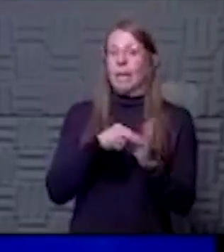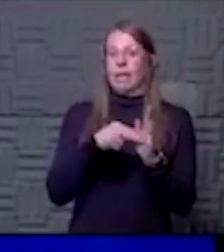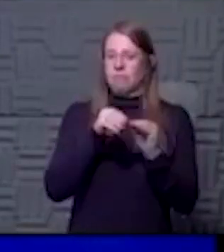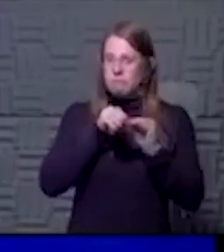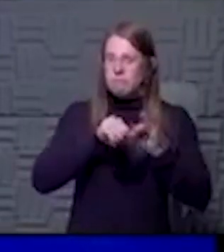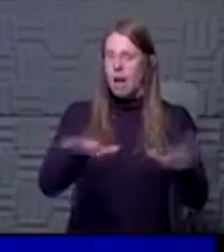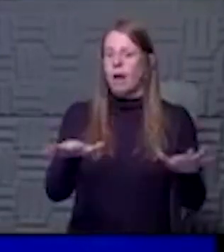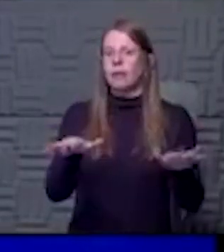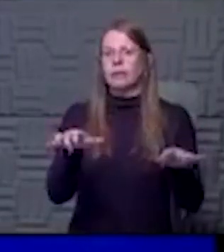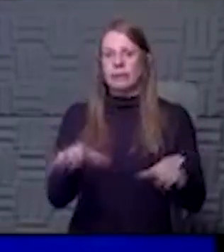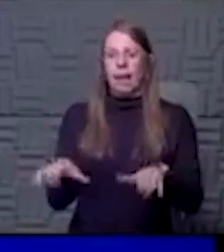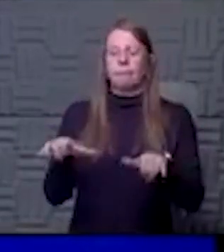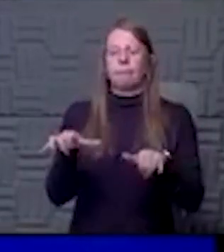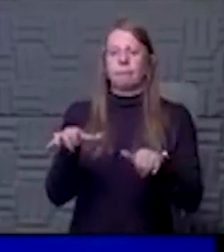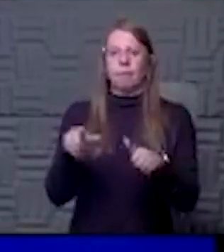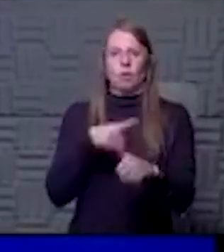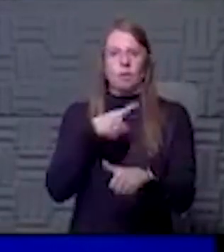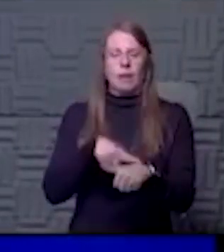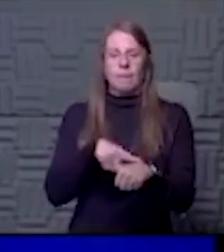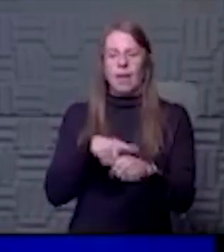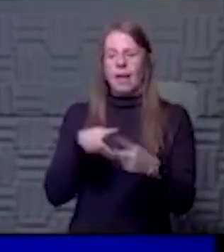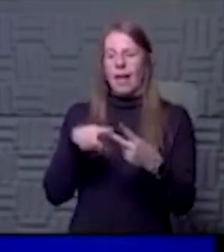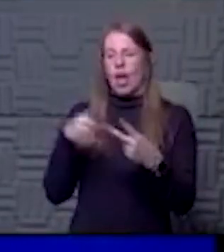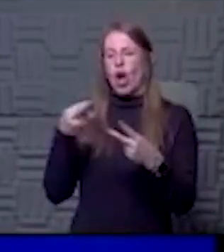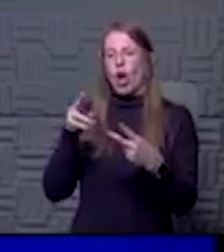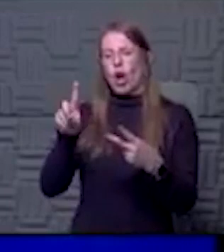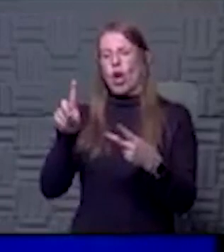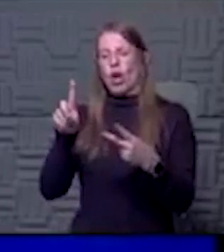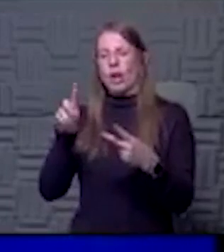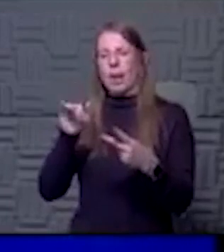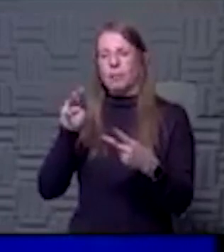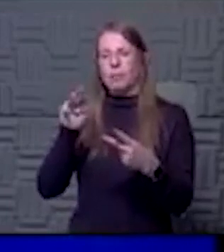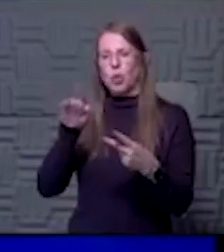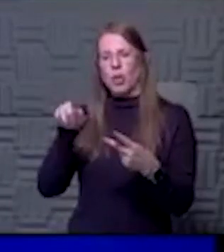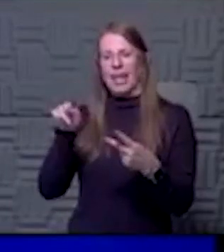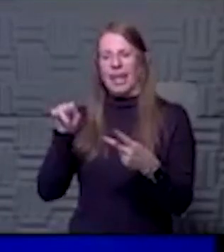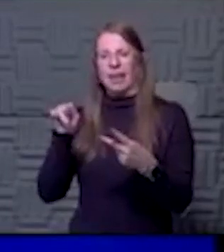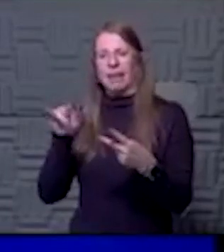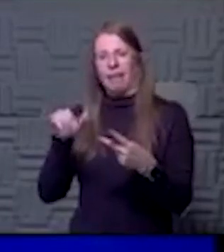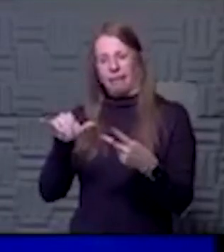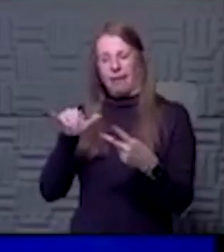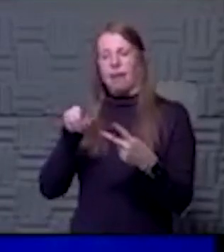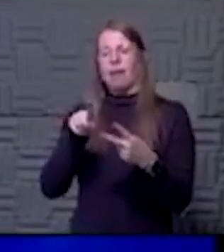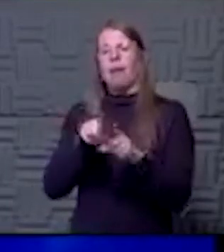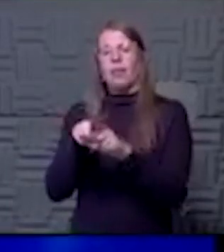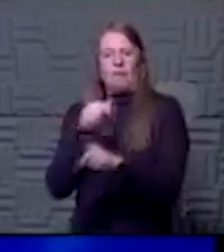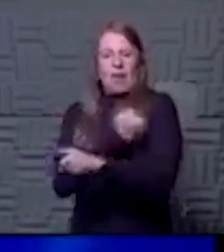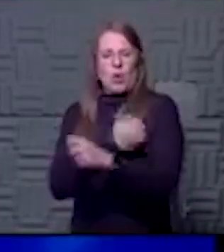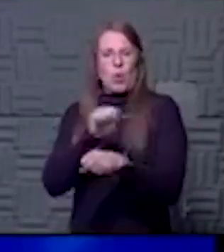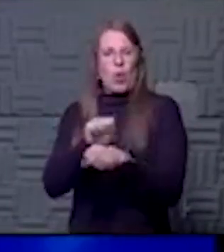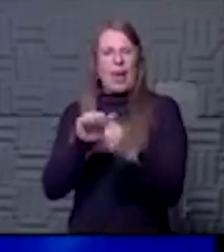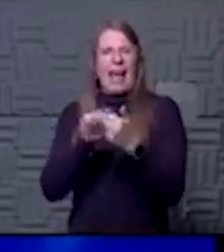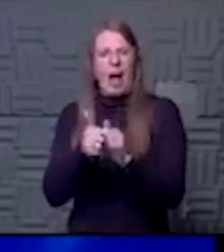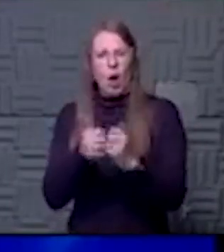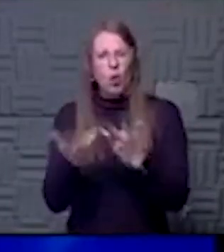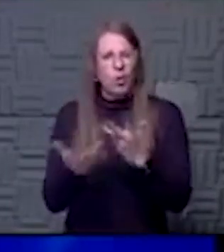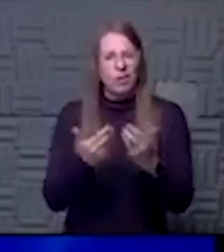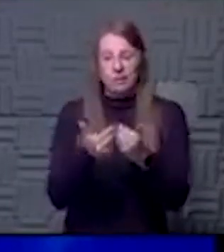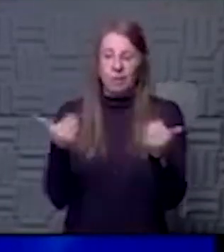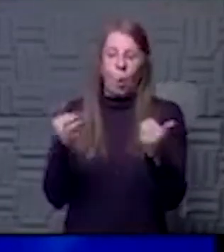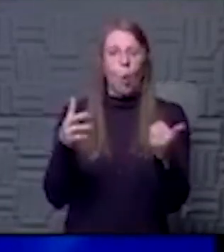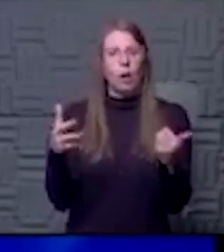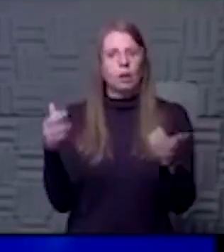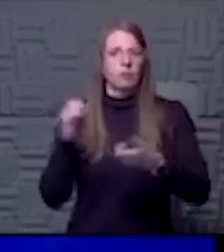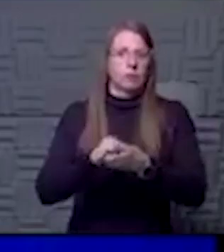they want to know how herd immunity and vaccinations work. Okay, so together let's or take apart. that one on.